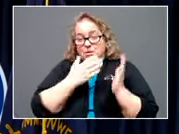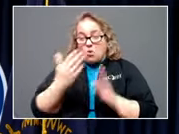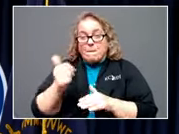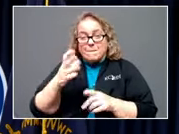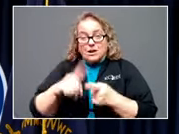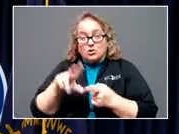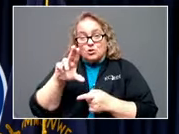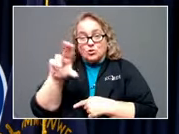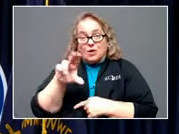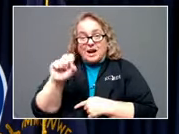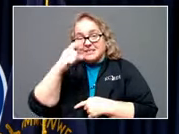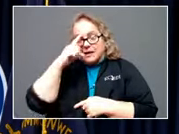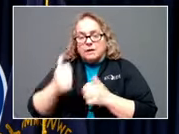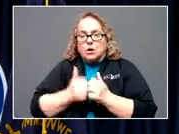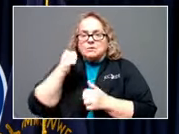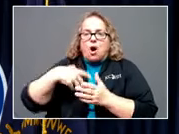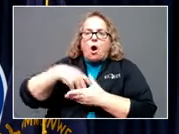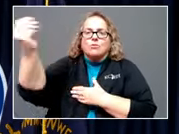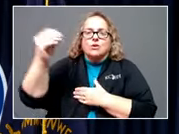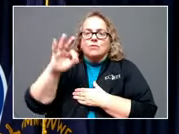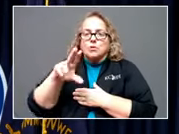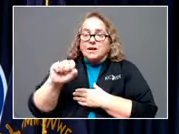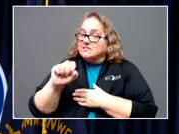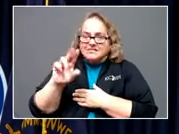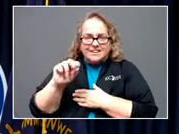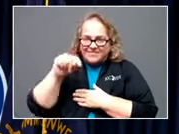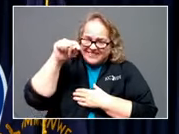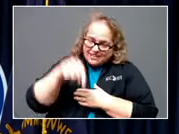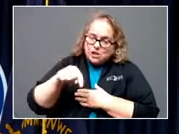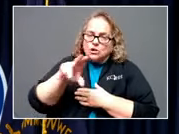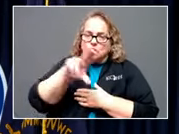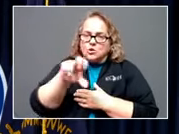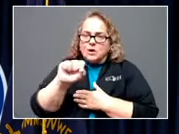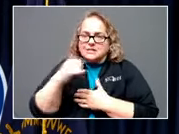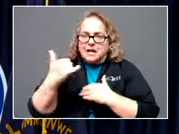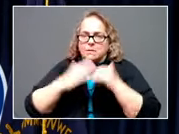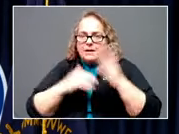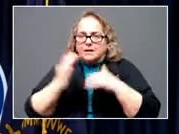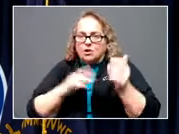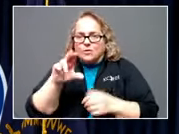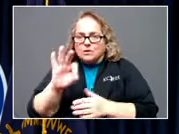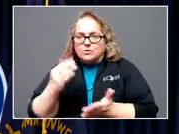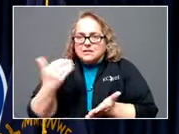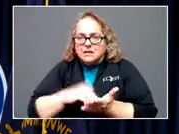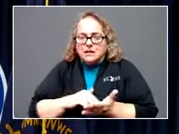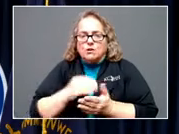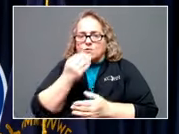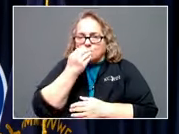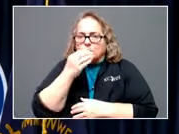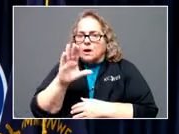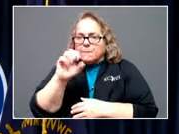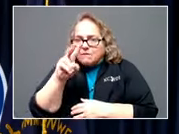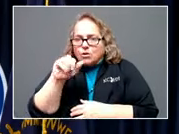to grow and to add jobs. Food and beverage, agritech, metals, logistics,